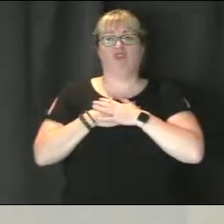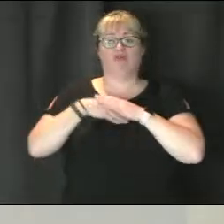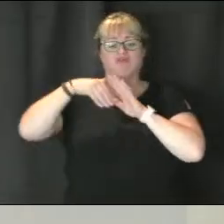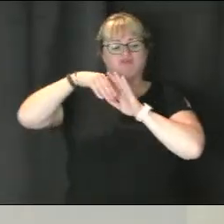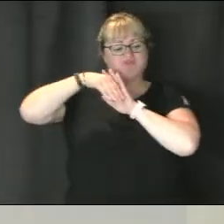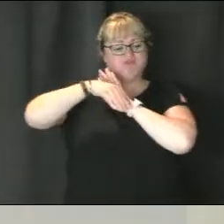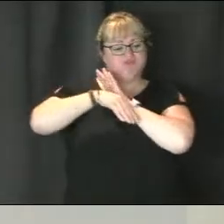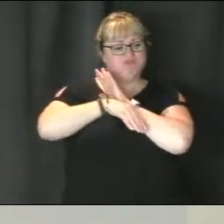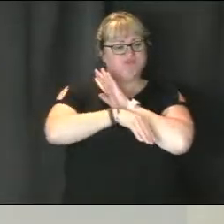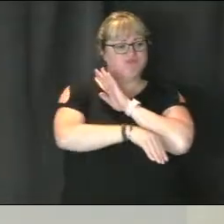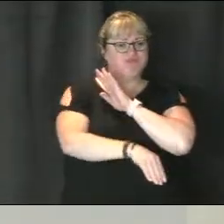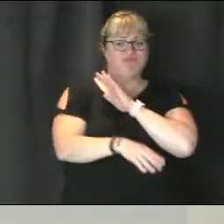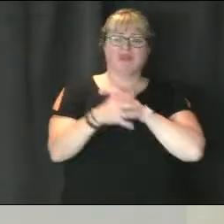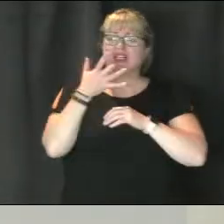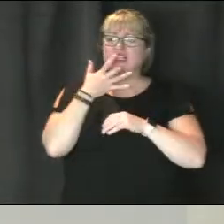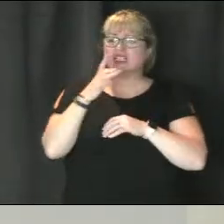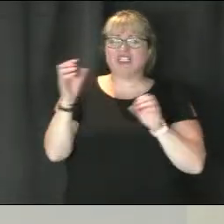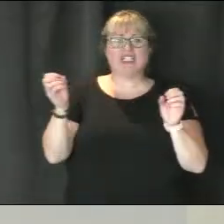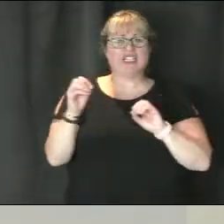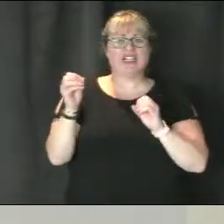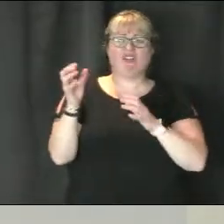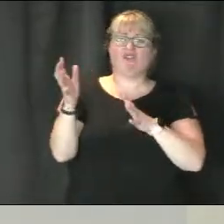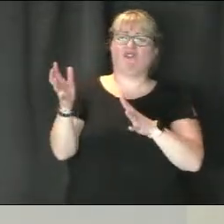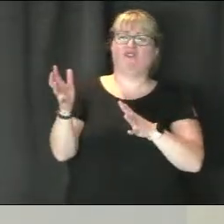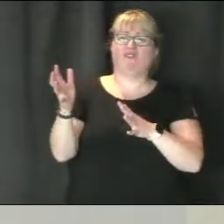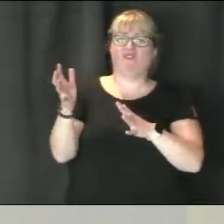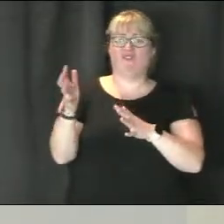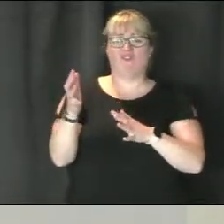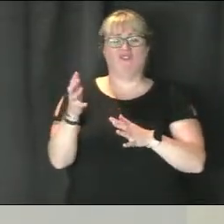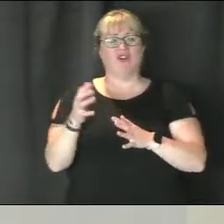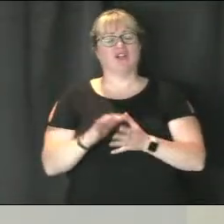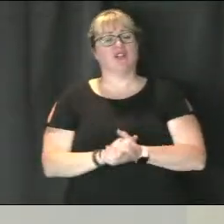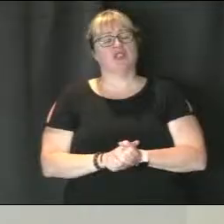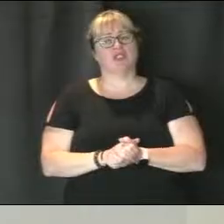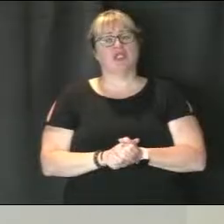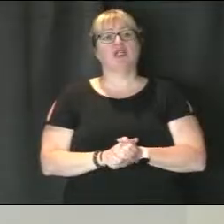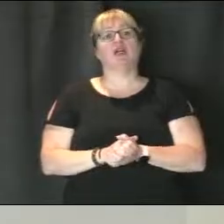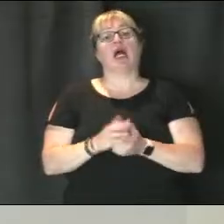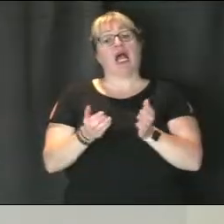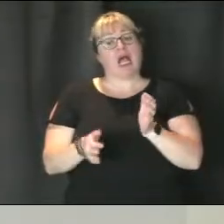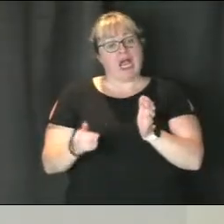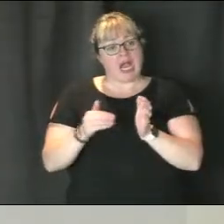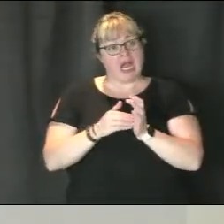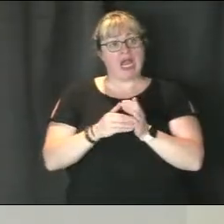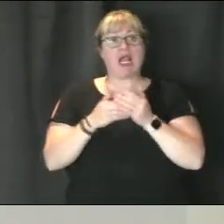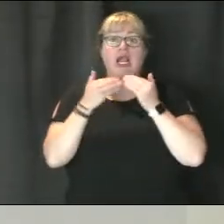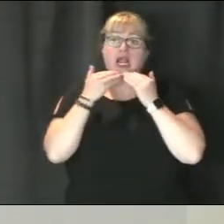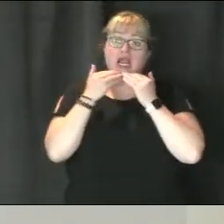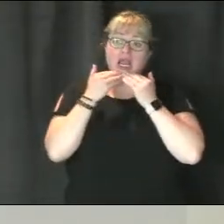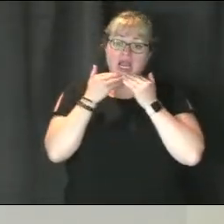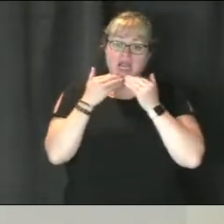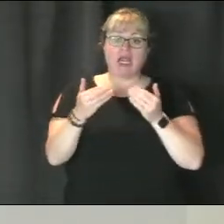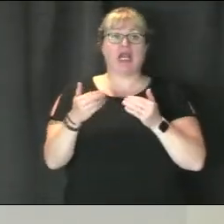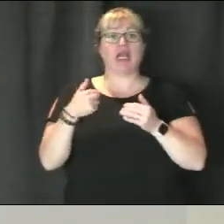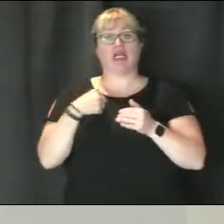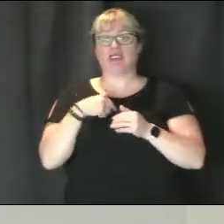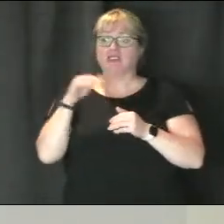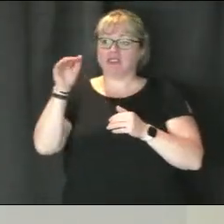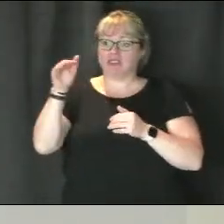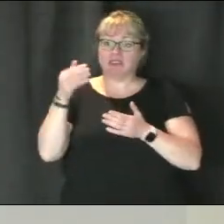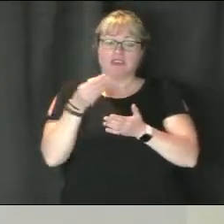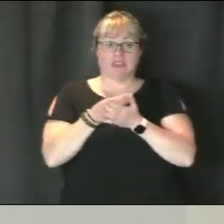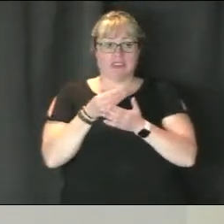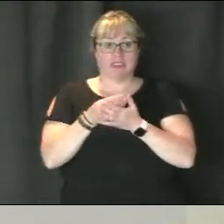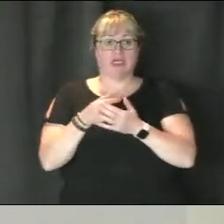looked, because, I mean, there was no heat or anything on it, you can imagine, right? But again, thanks to the funding we could access, we were able to get